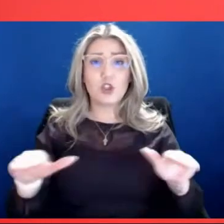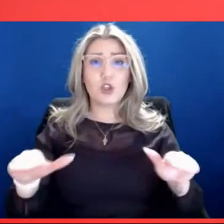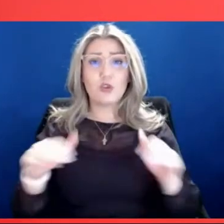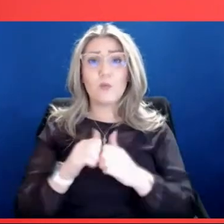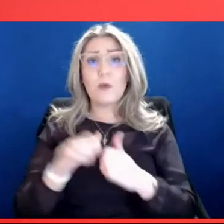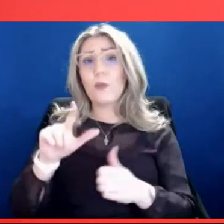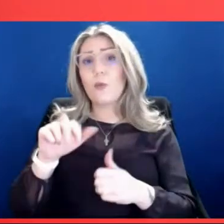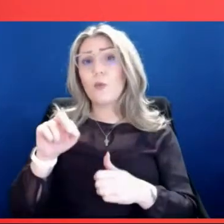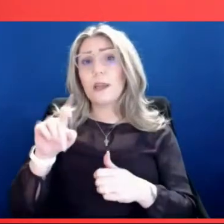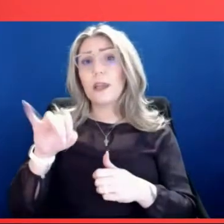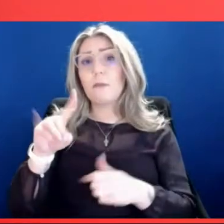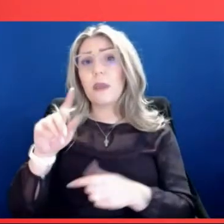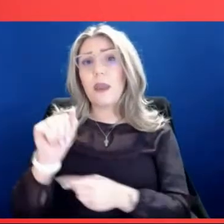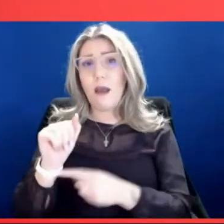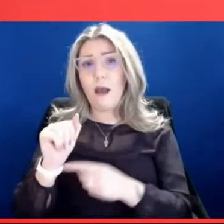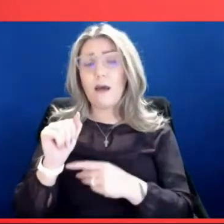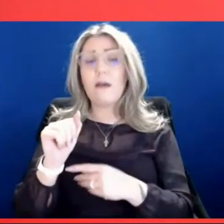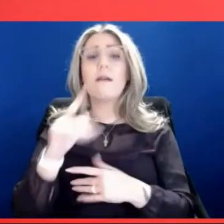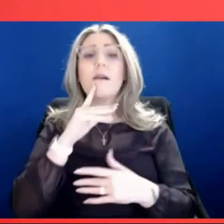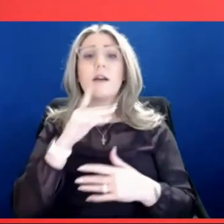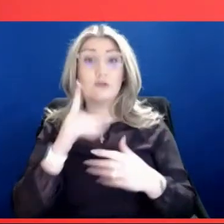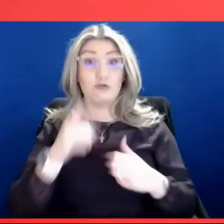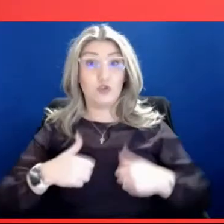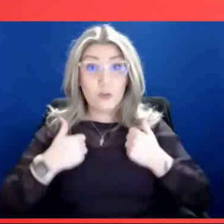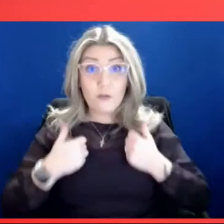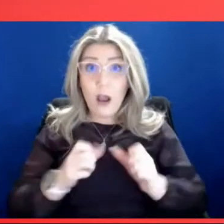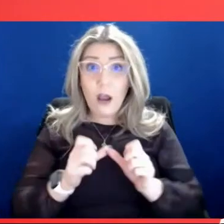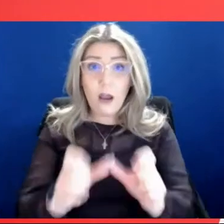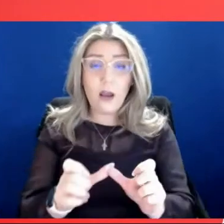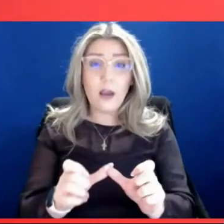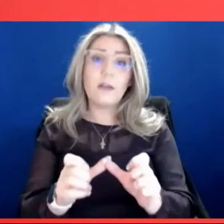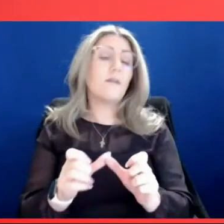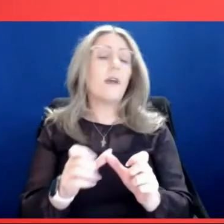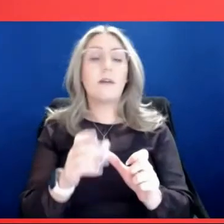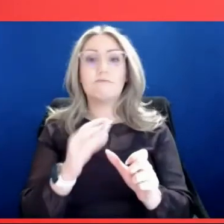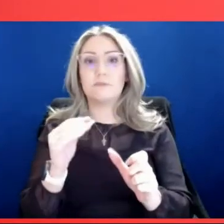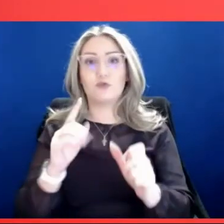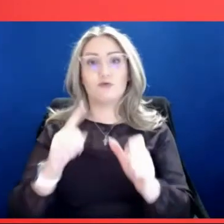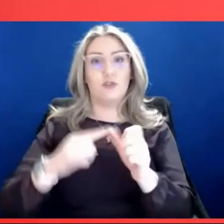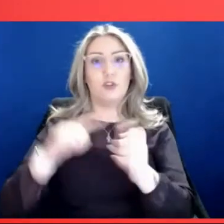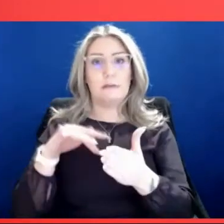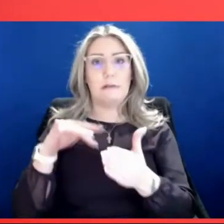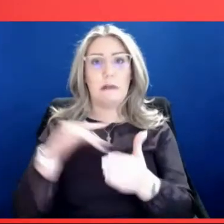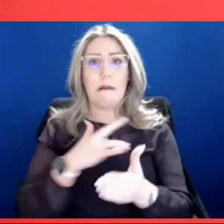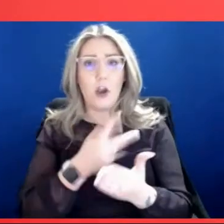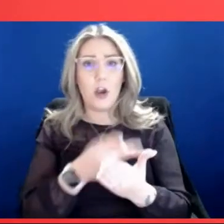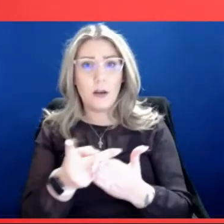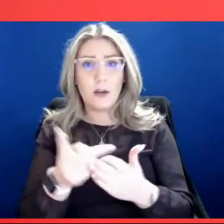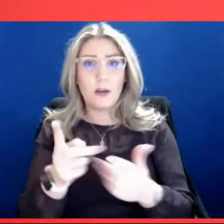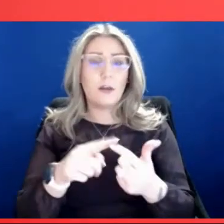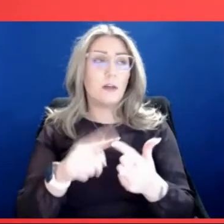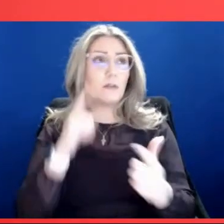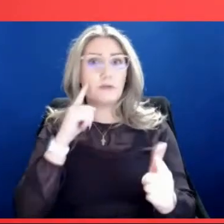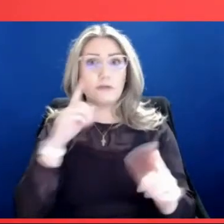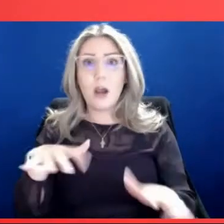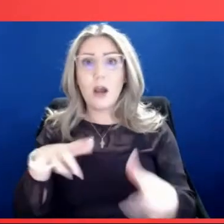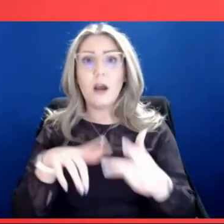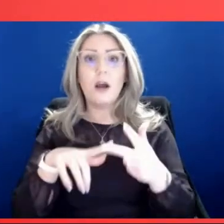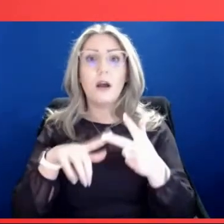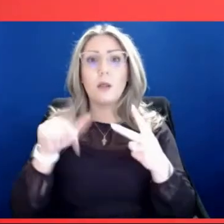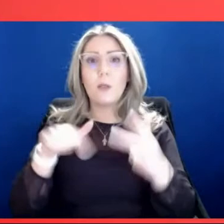all. And even in the first studies, they said heart failure, shock, low blood pressure